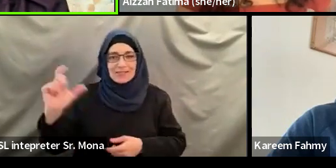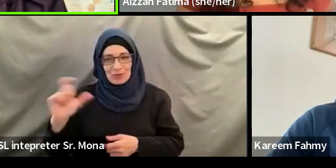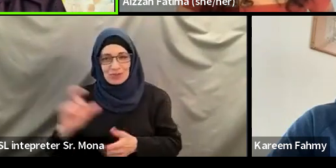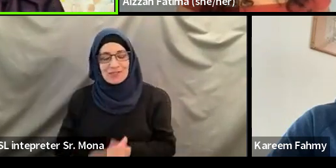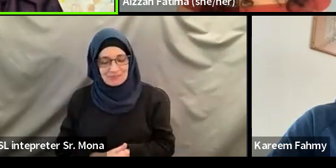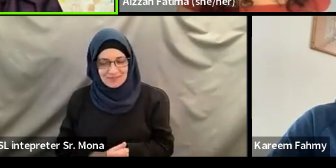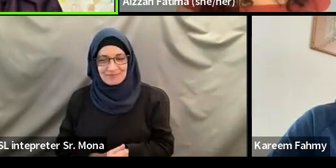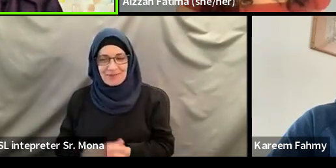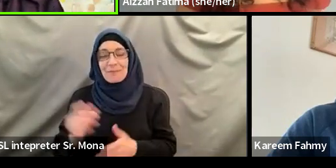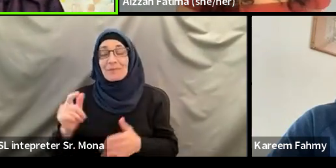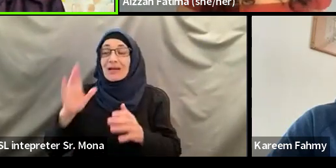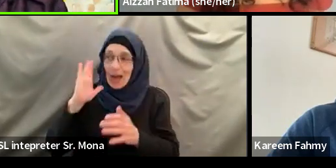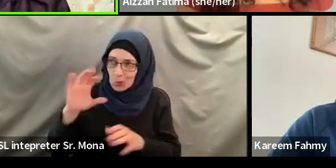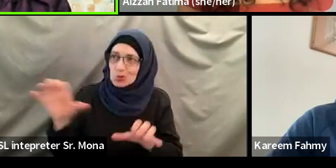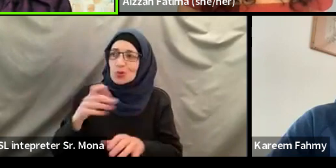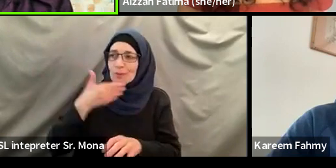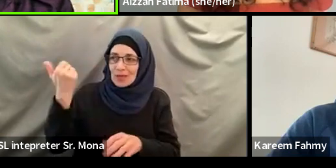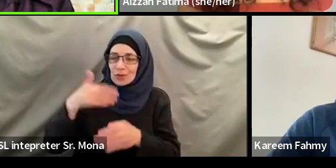ahead.